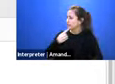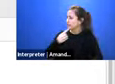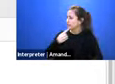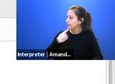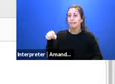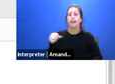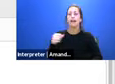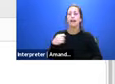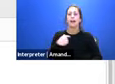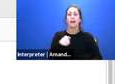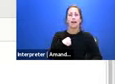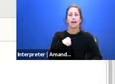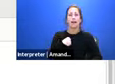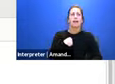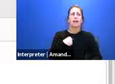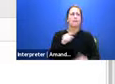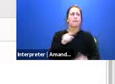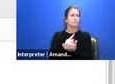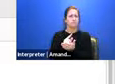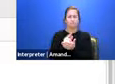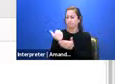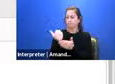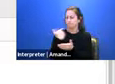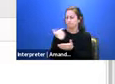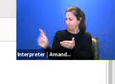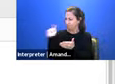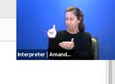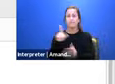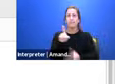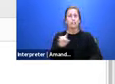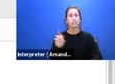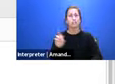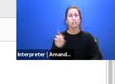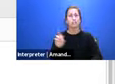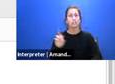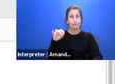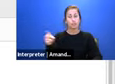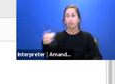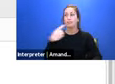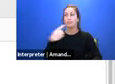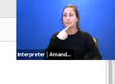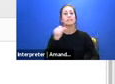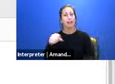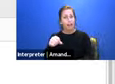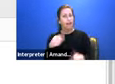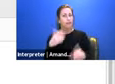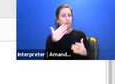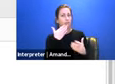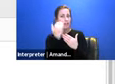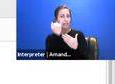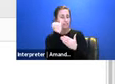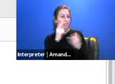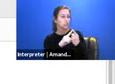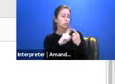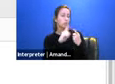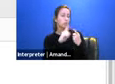week, Dr. Spencer, that was his direction to us. We are going to target